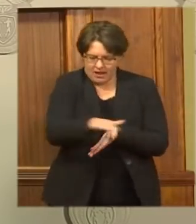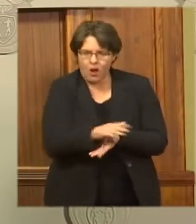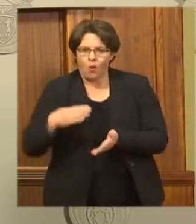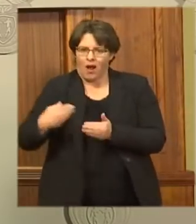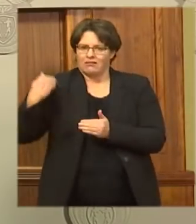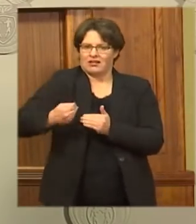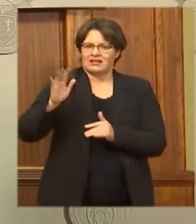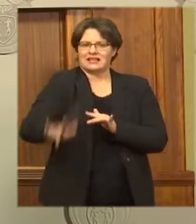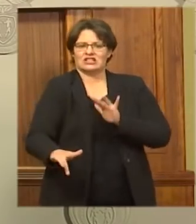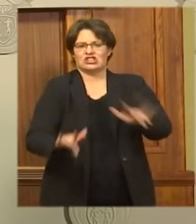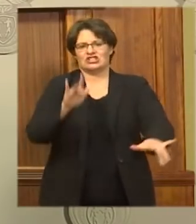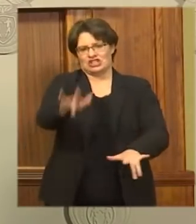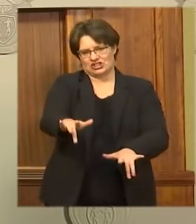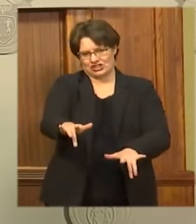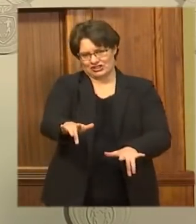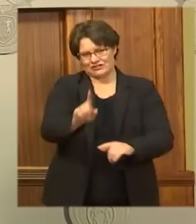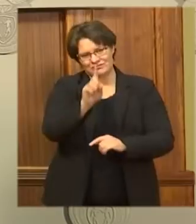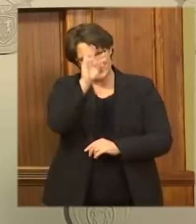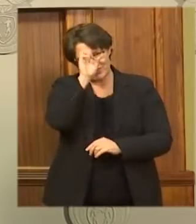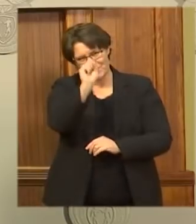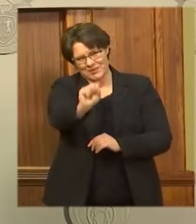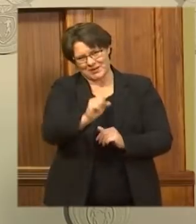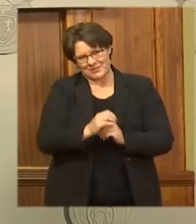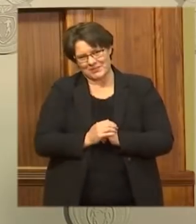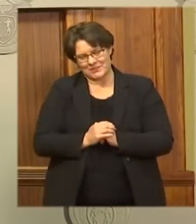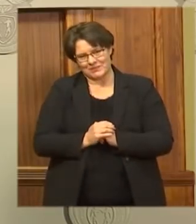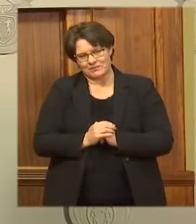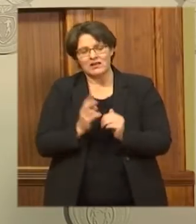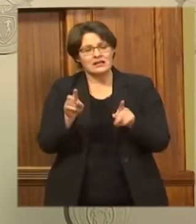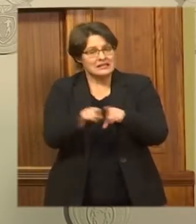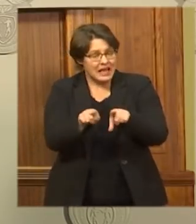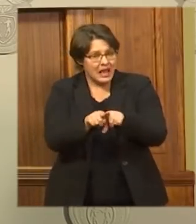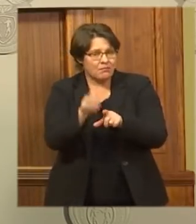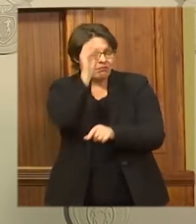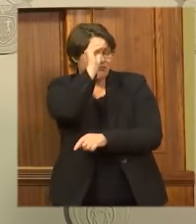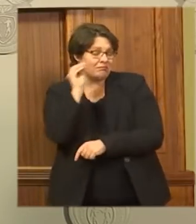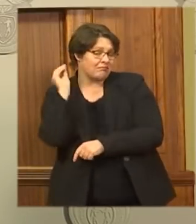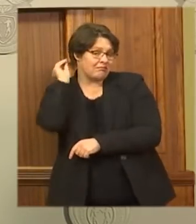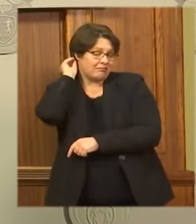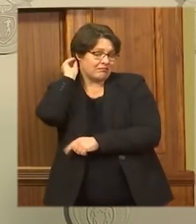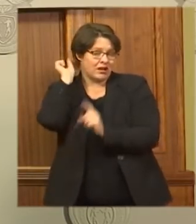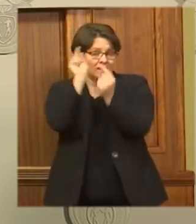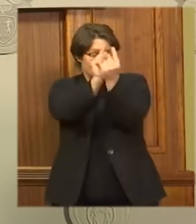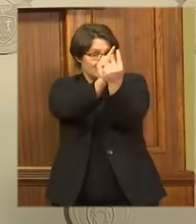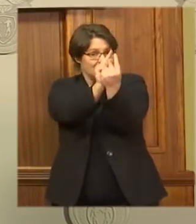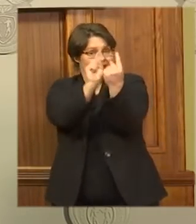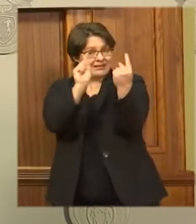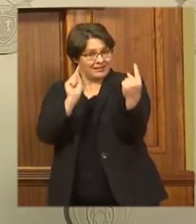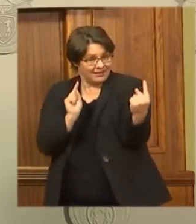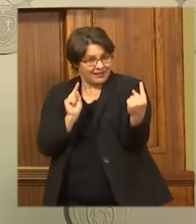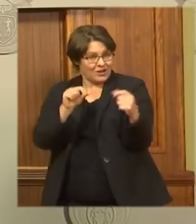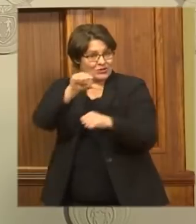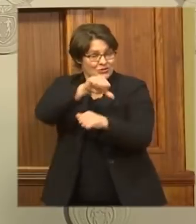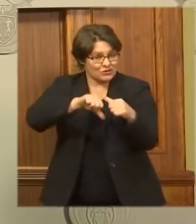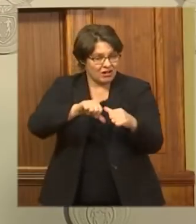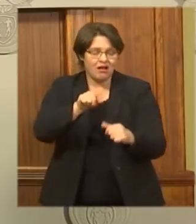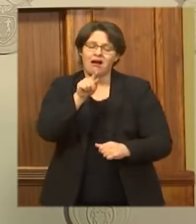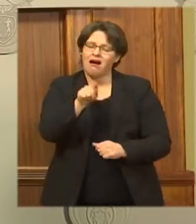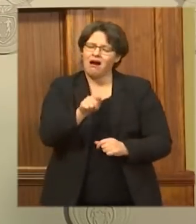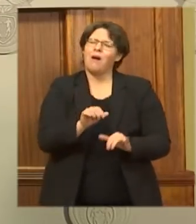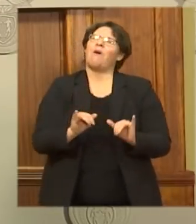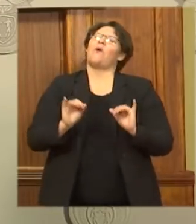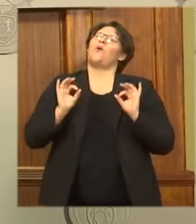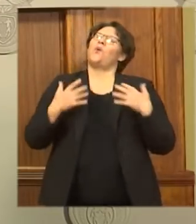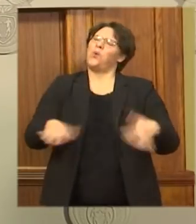regularly. We should also keep in mind that social distancing is still one of the most